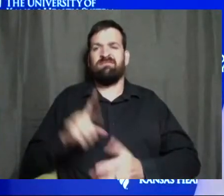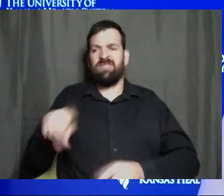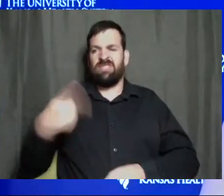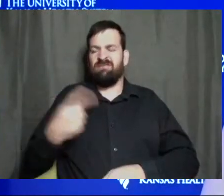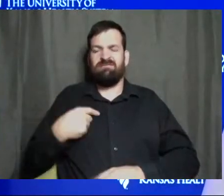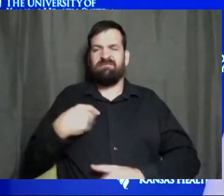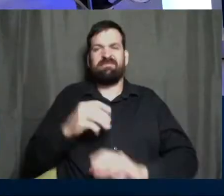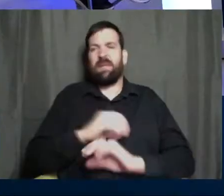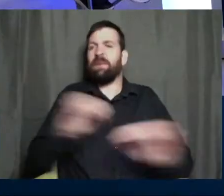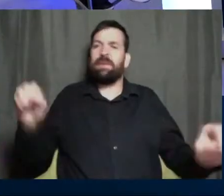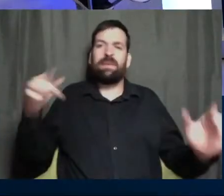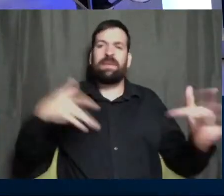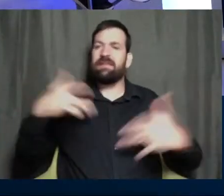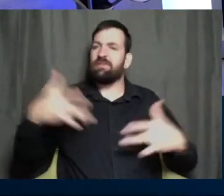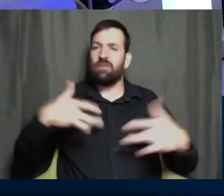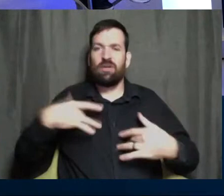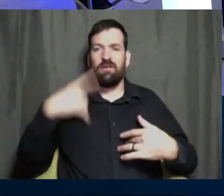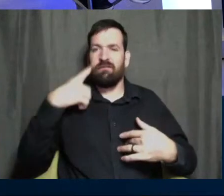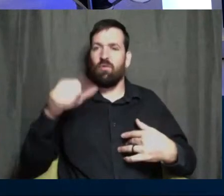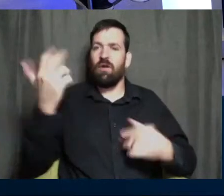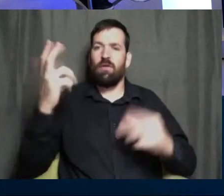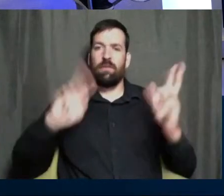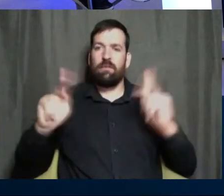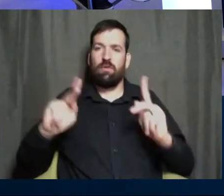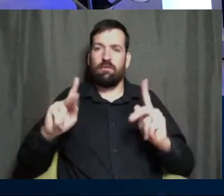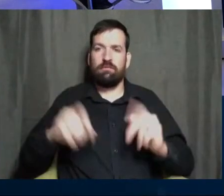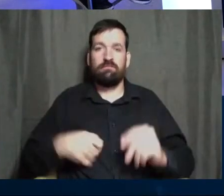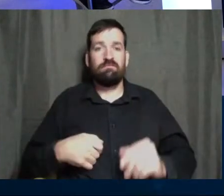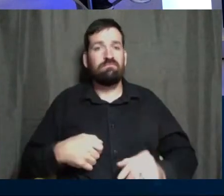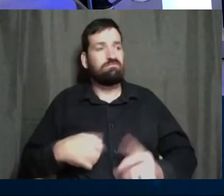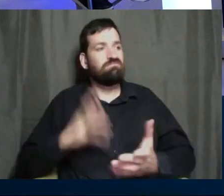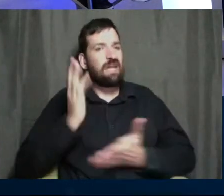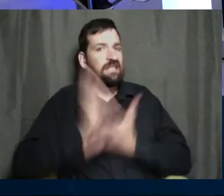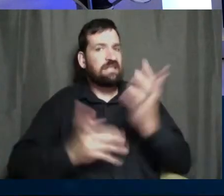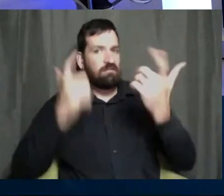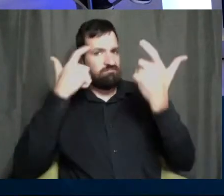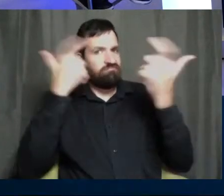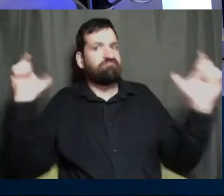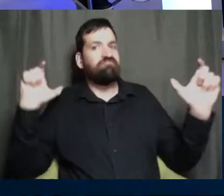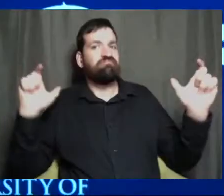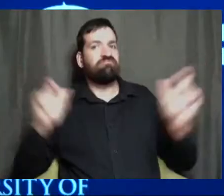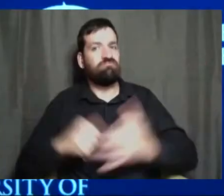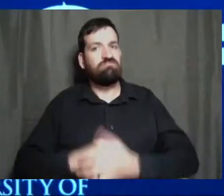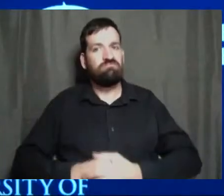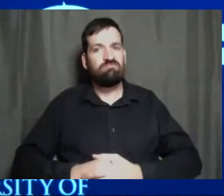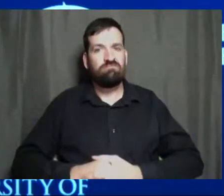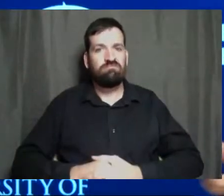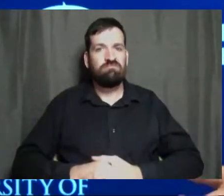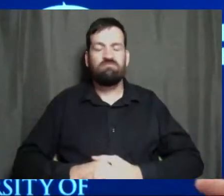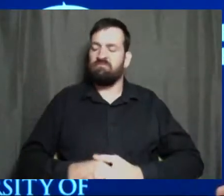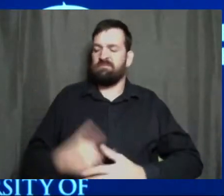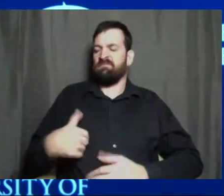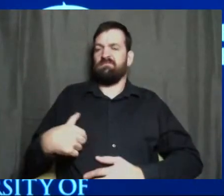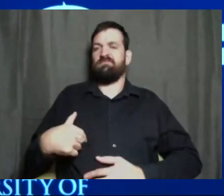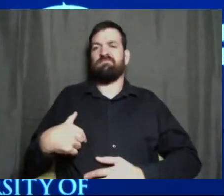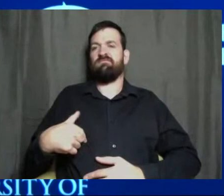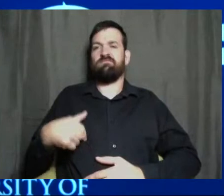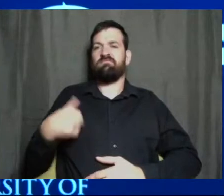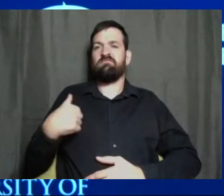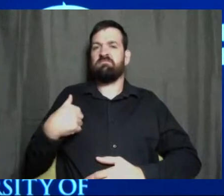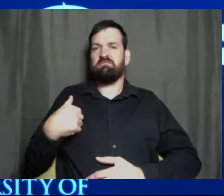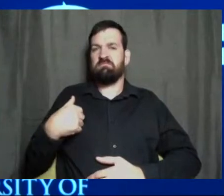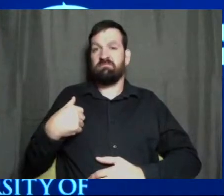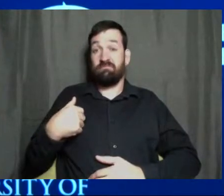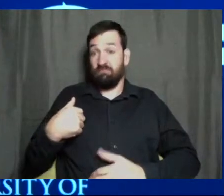other people. Mm-hmm. There is some arrogance to think that, I don't know how to call football plays.